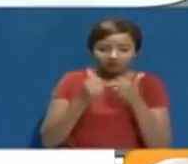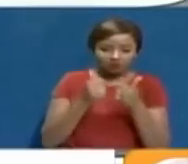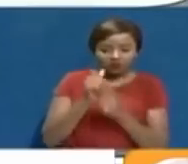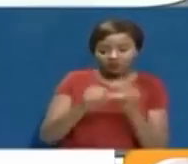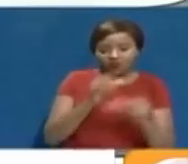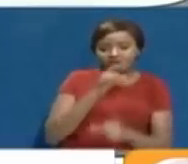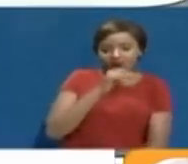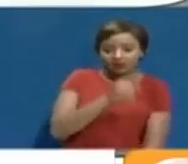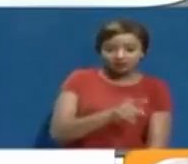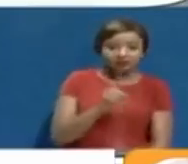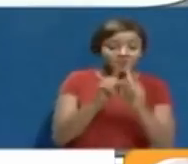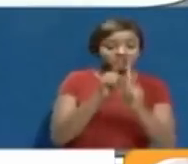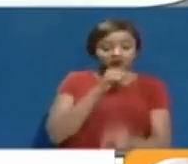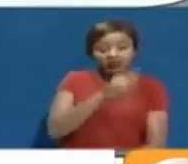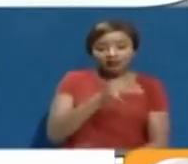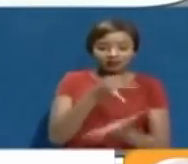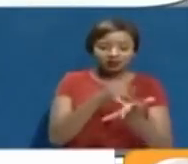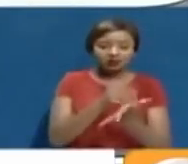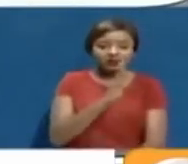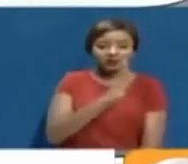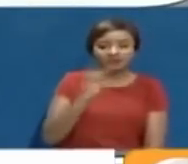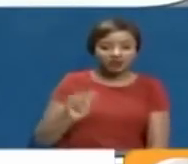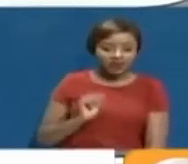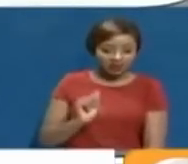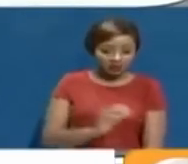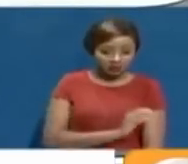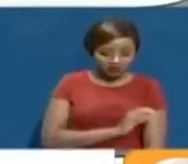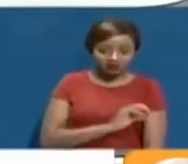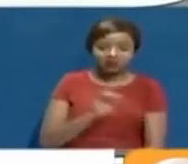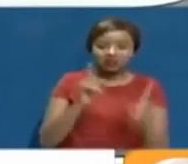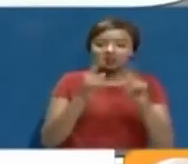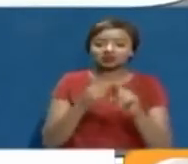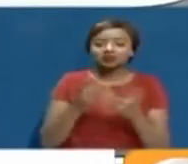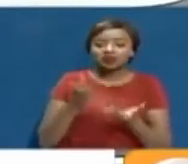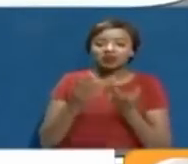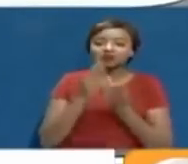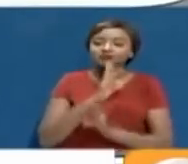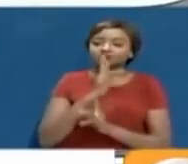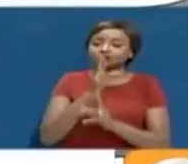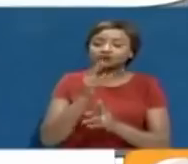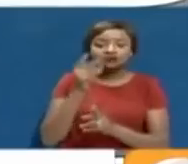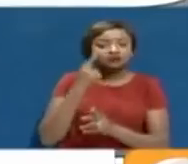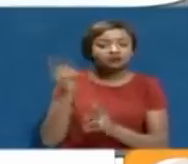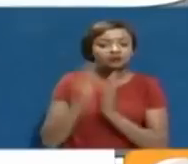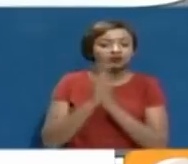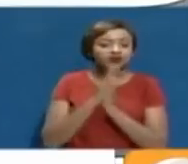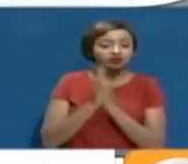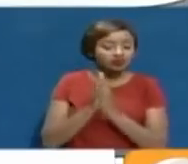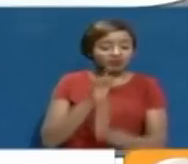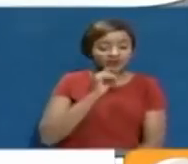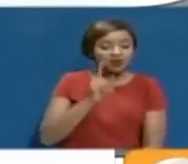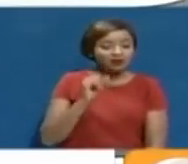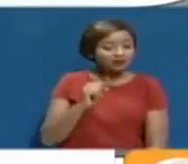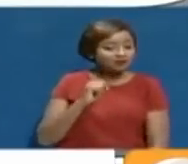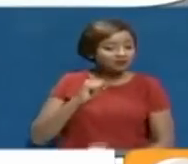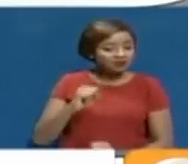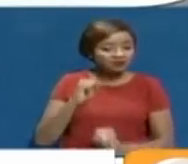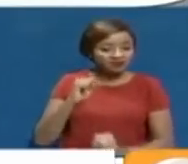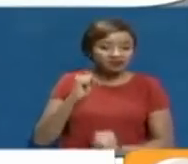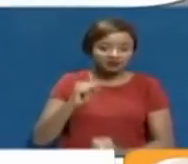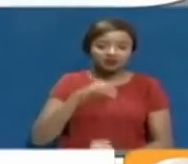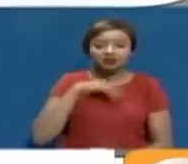also chaired the BBI task force. Elfas Lagat reports on passing on of one of Kenya's most prominent former